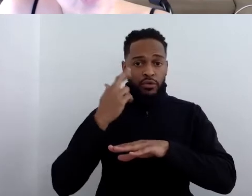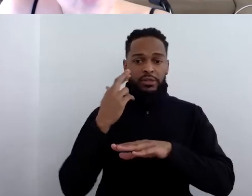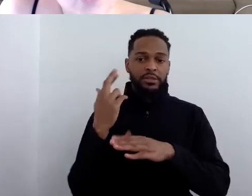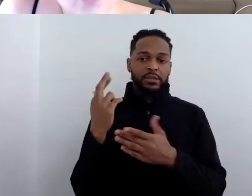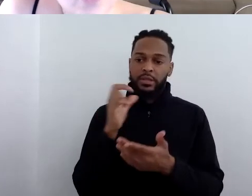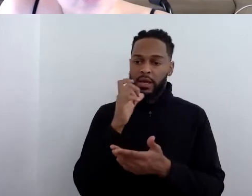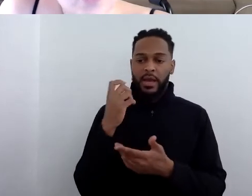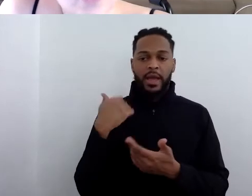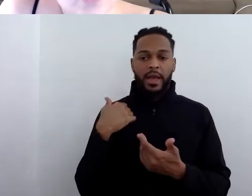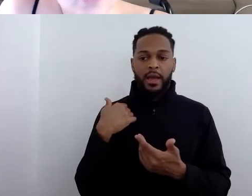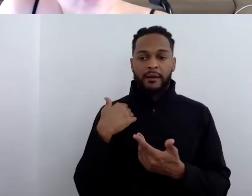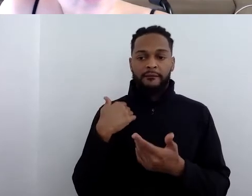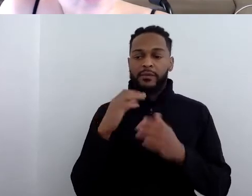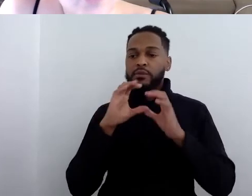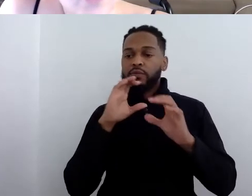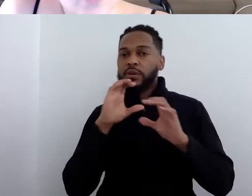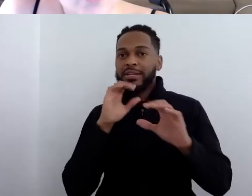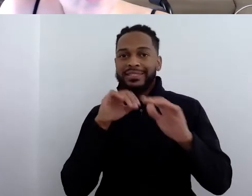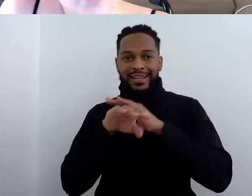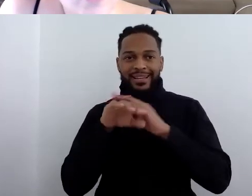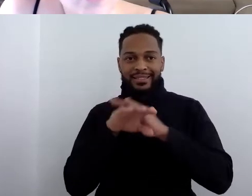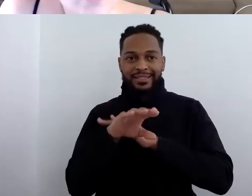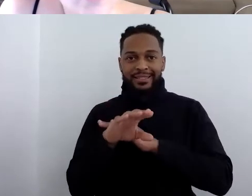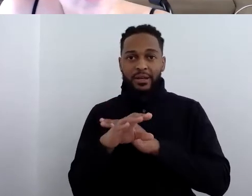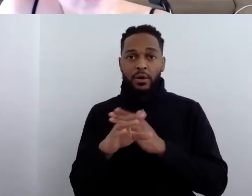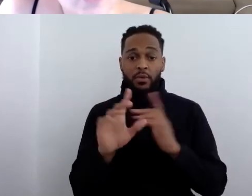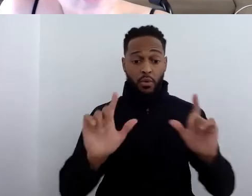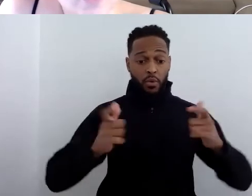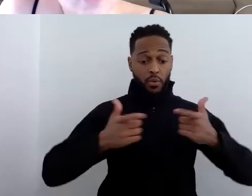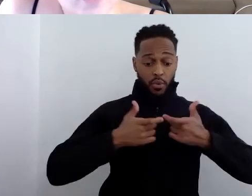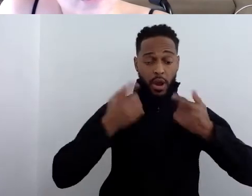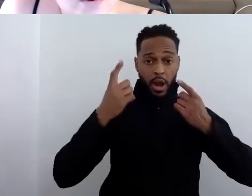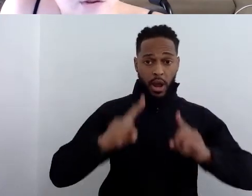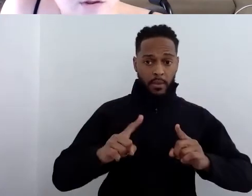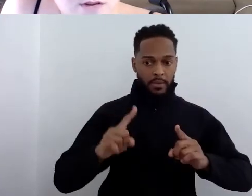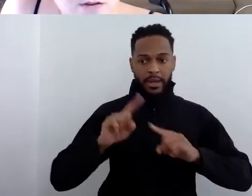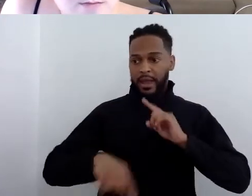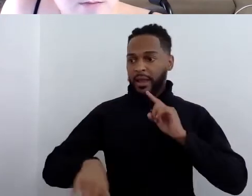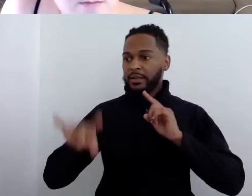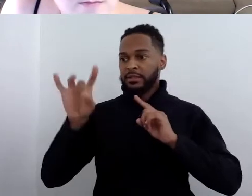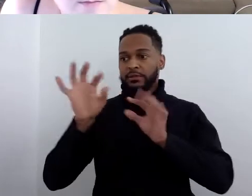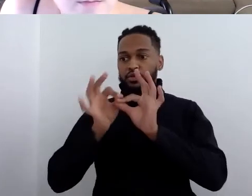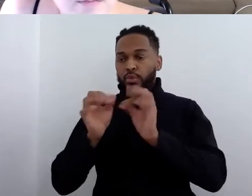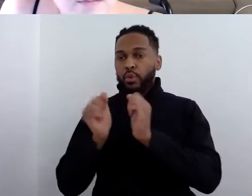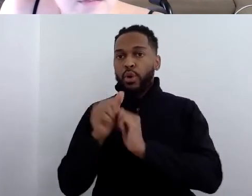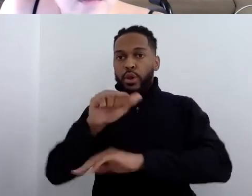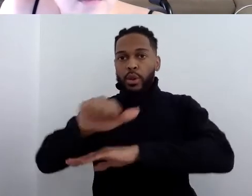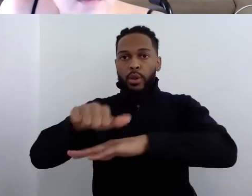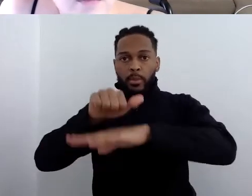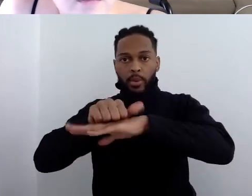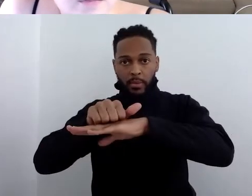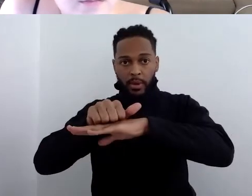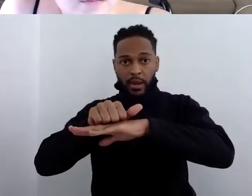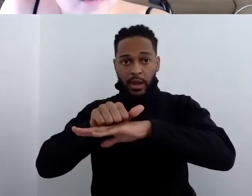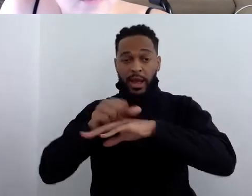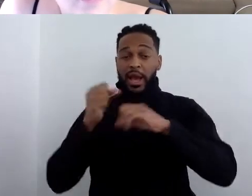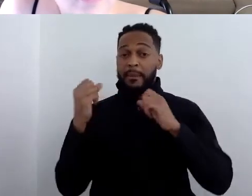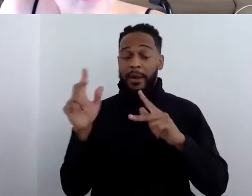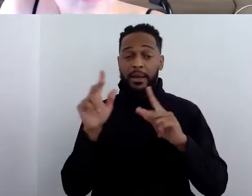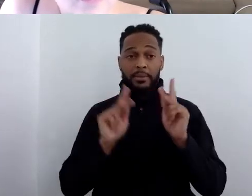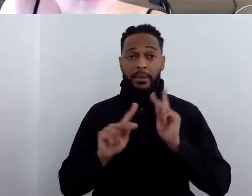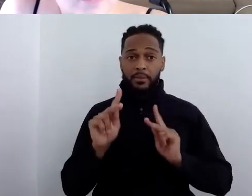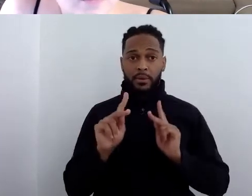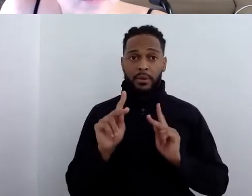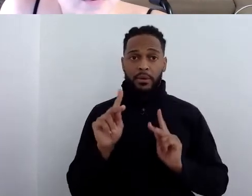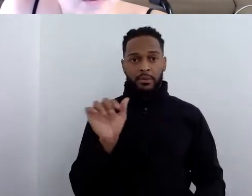the shutdown first started, we could not get appointments with interpreters. And then many, including myself, this is